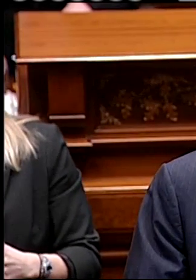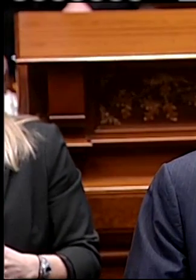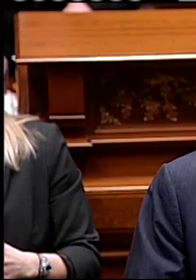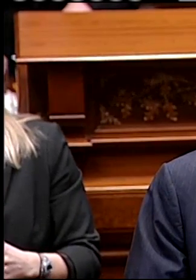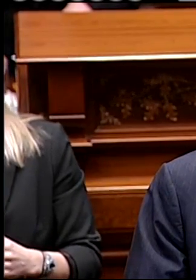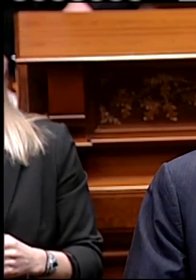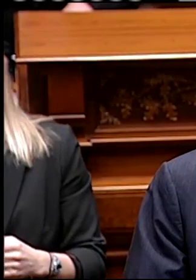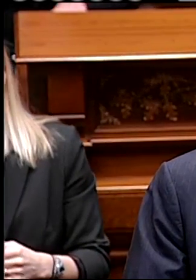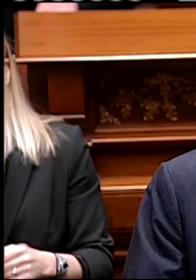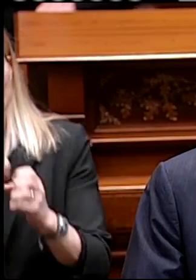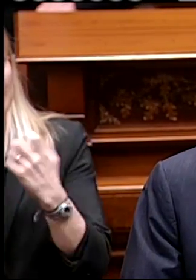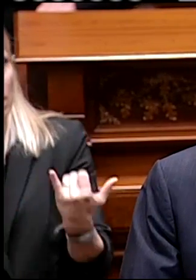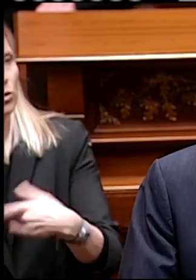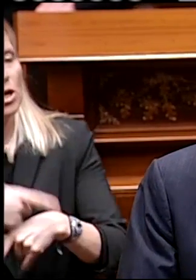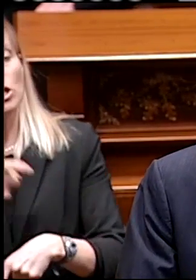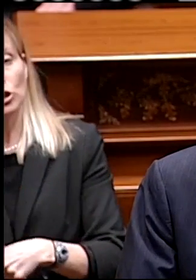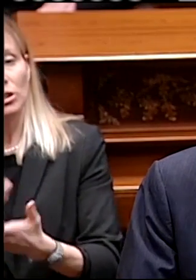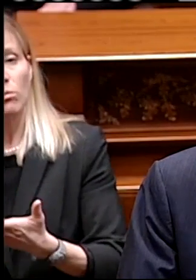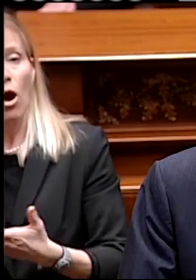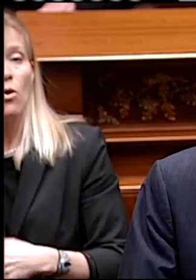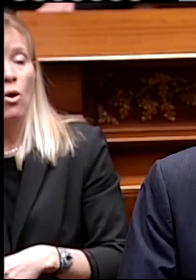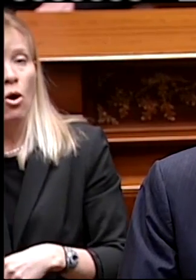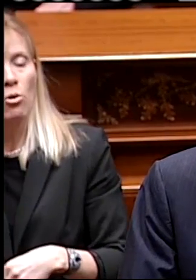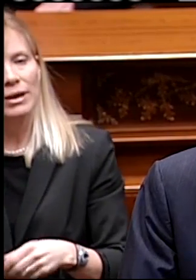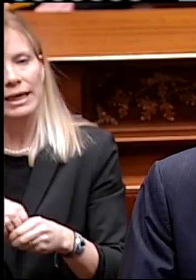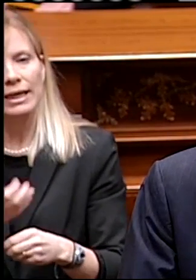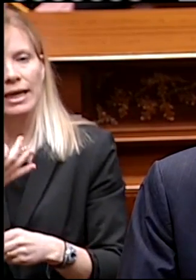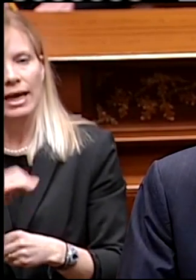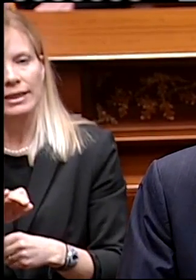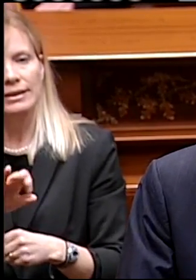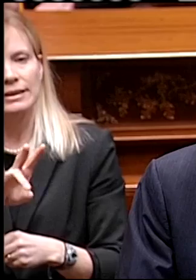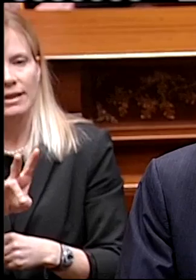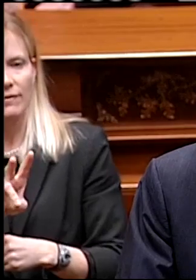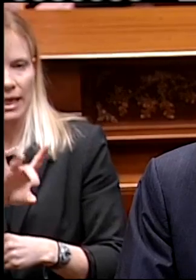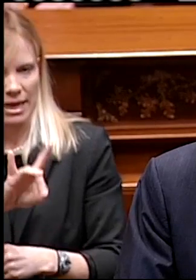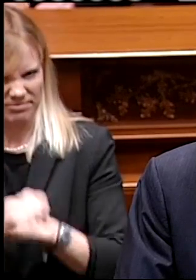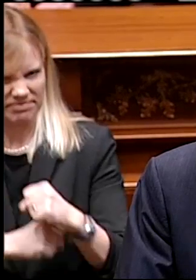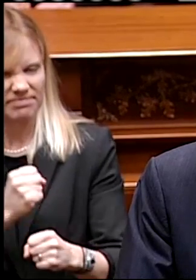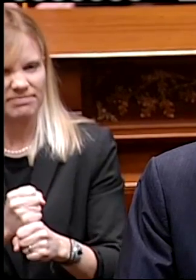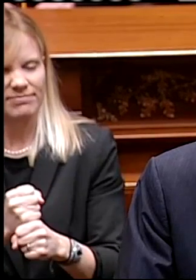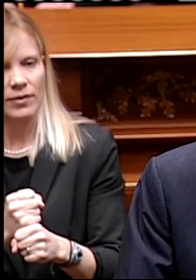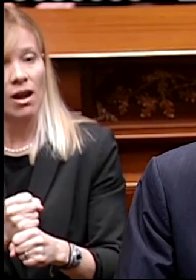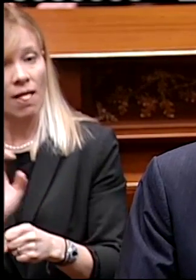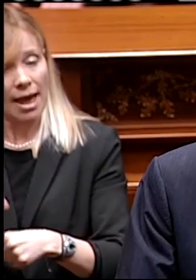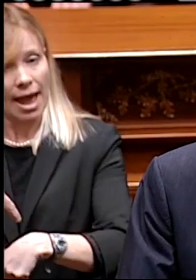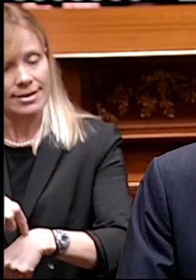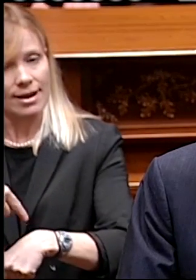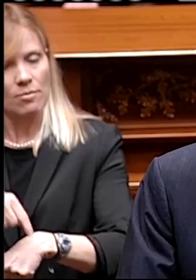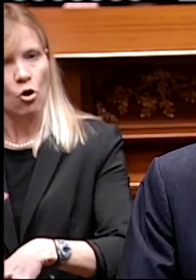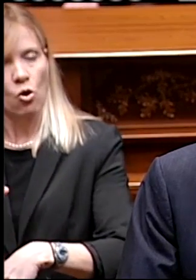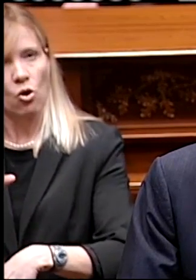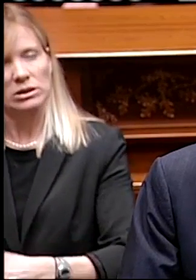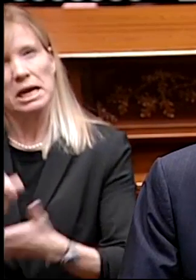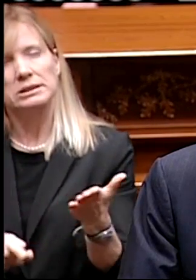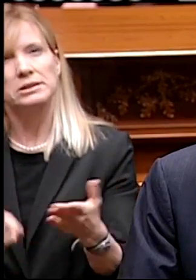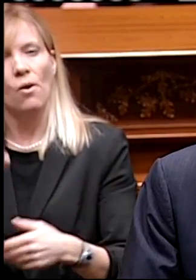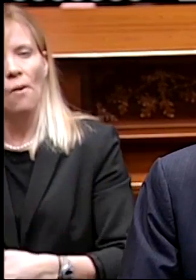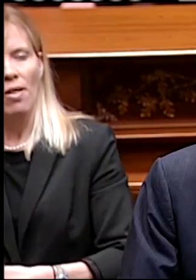today. She bought her home in 1978. At the time, her taxes